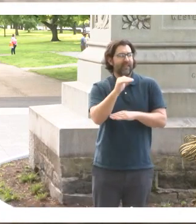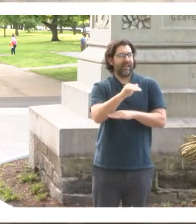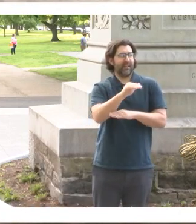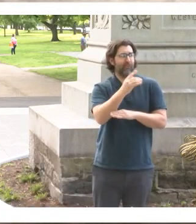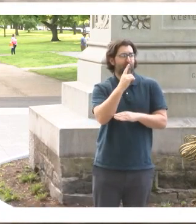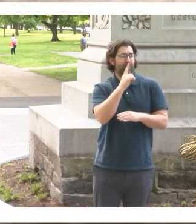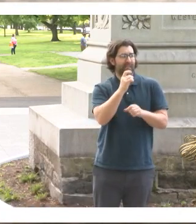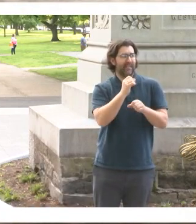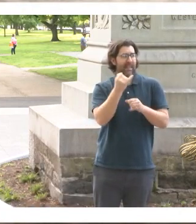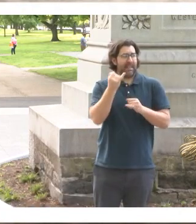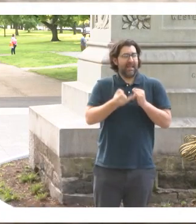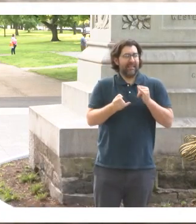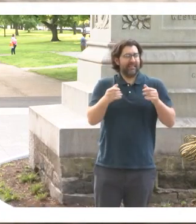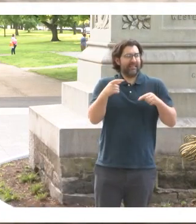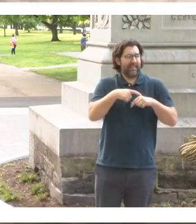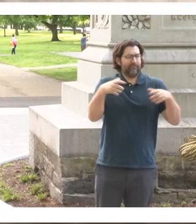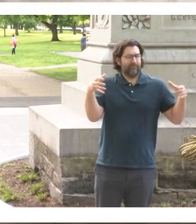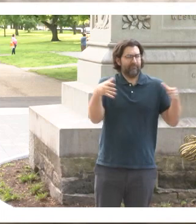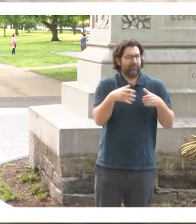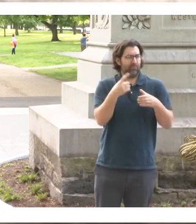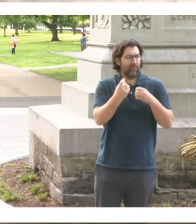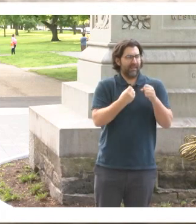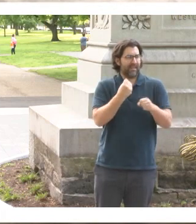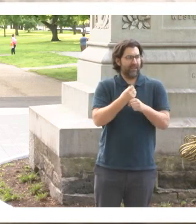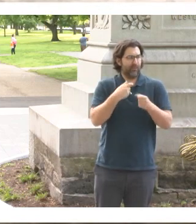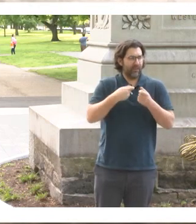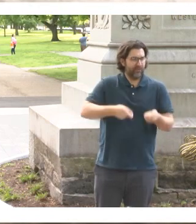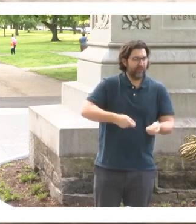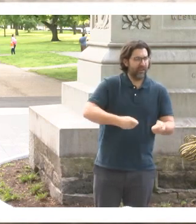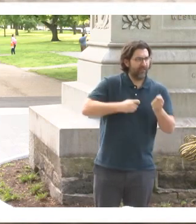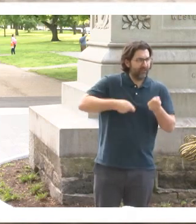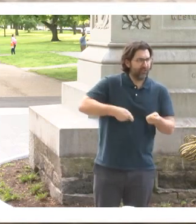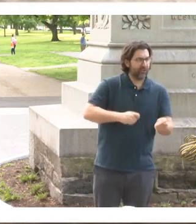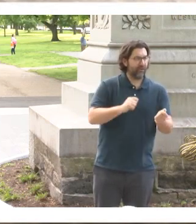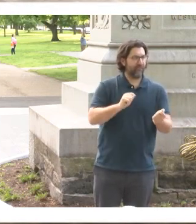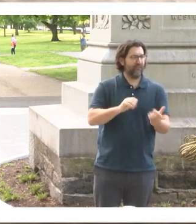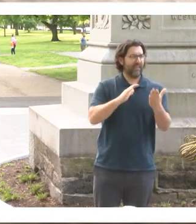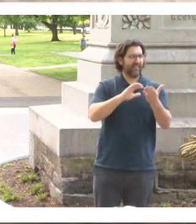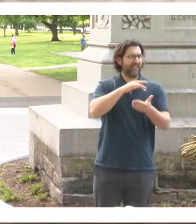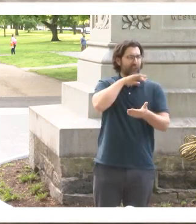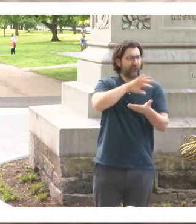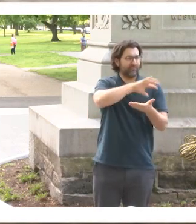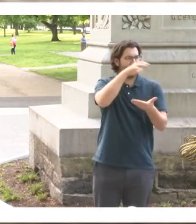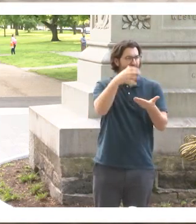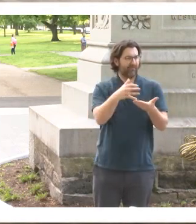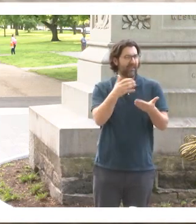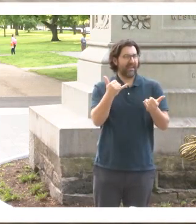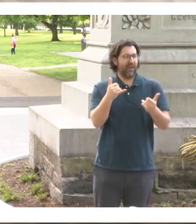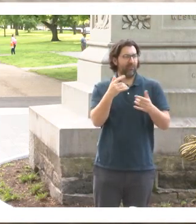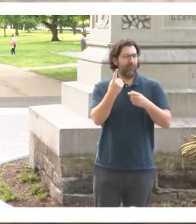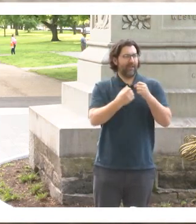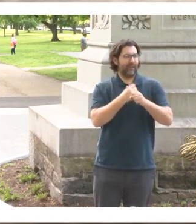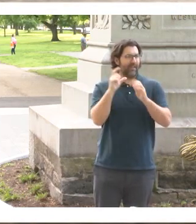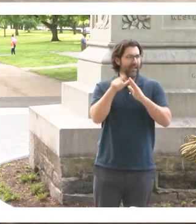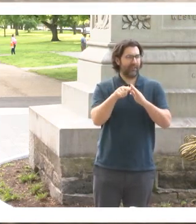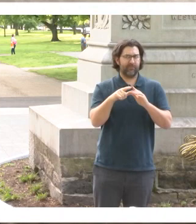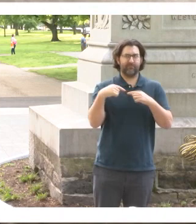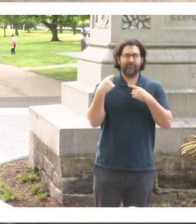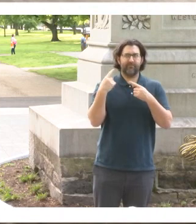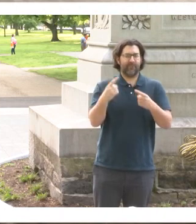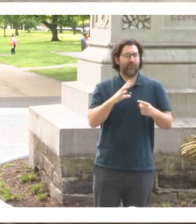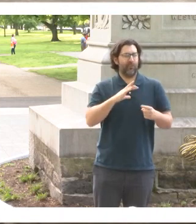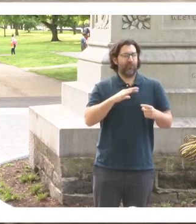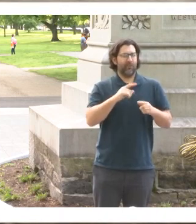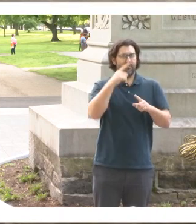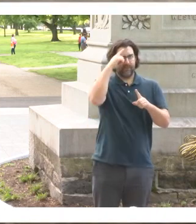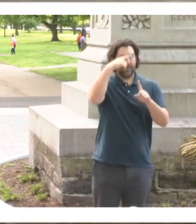almost a year since our last gathering, with shovels in hand, facing a giant mound of dirt, I'm filled with optimism for what lies